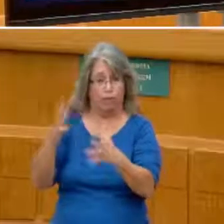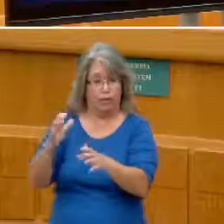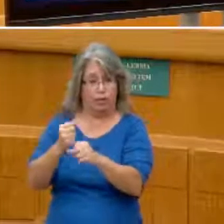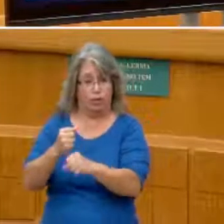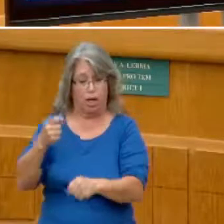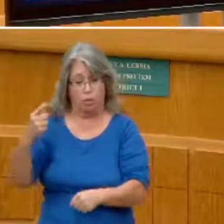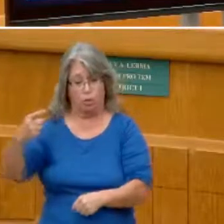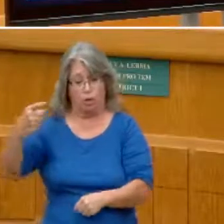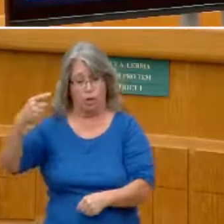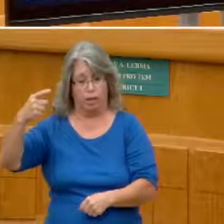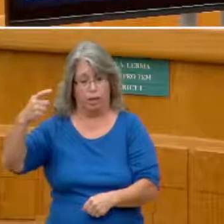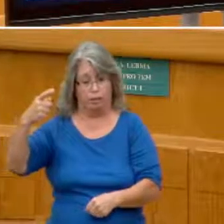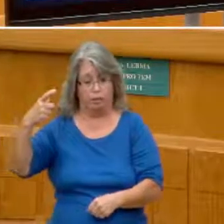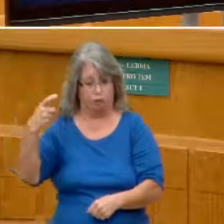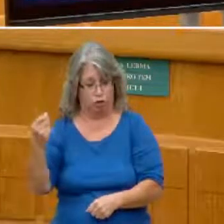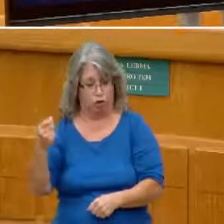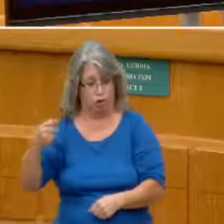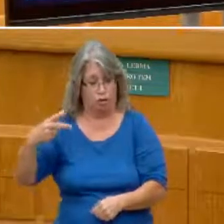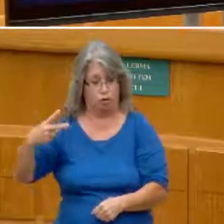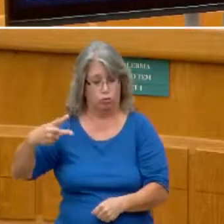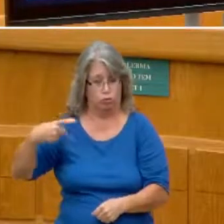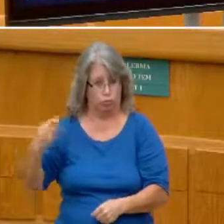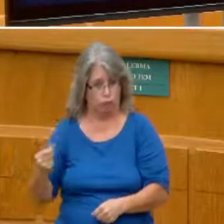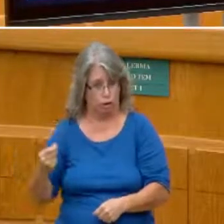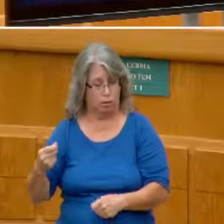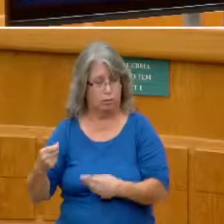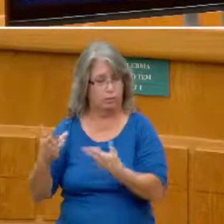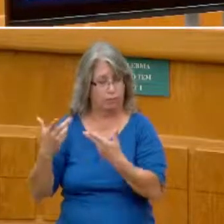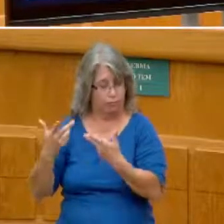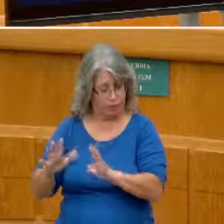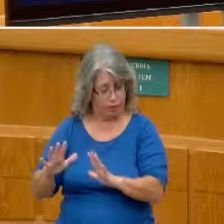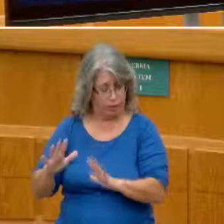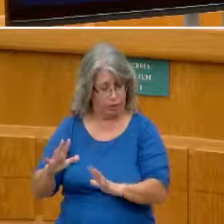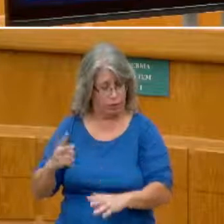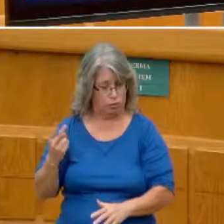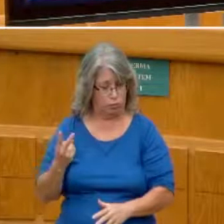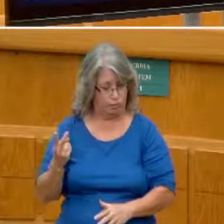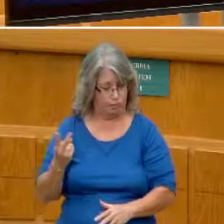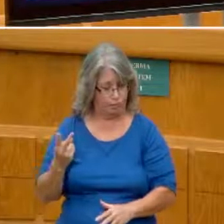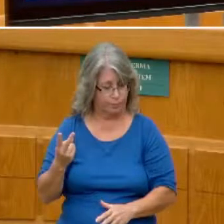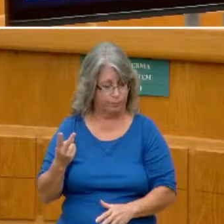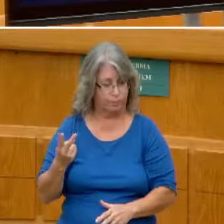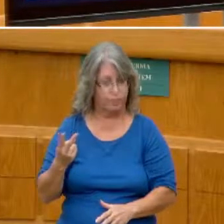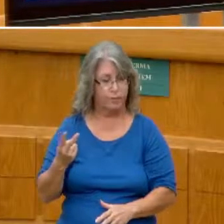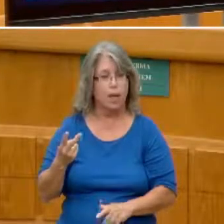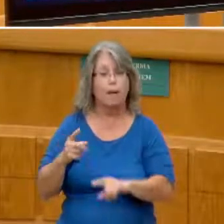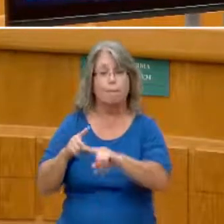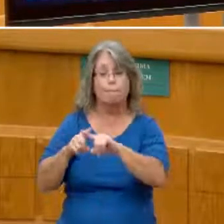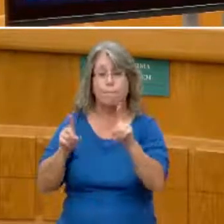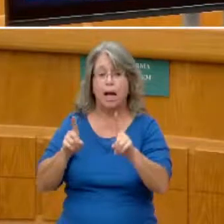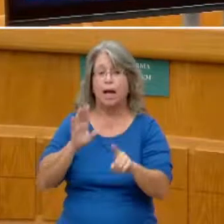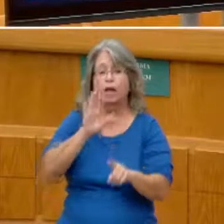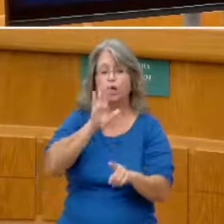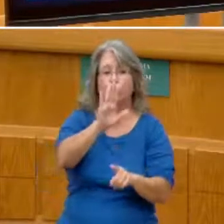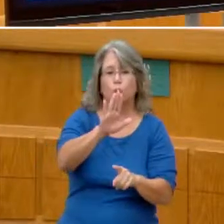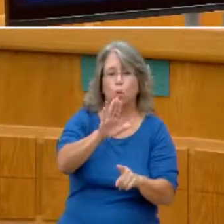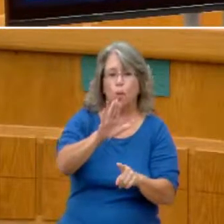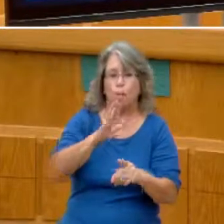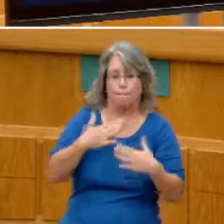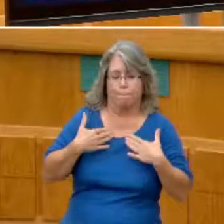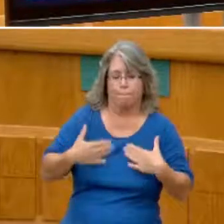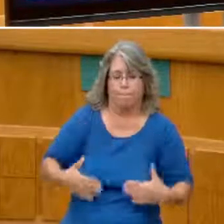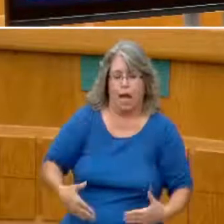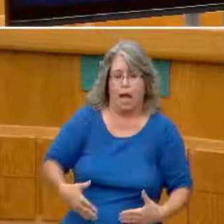two, you received Pfizer or you received Moderna and you've got both of those, and you are immunocompromised, so you're taking some type of drugs